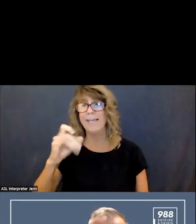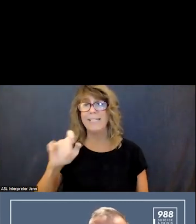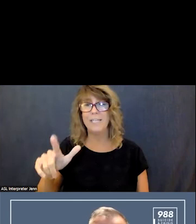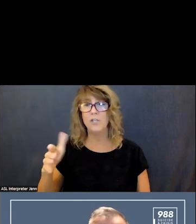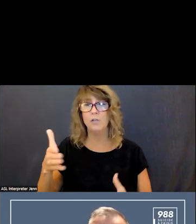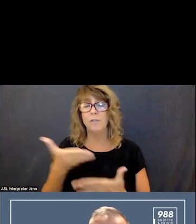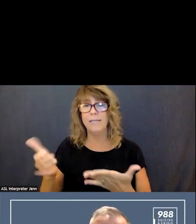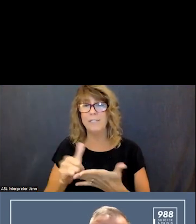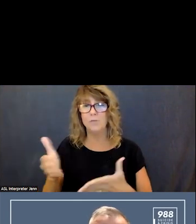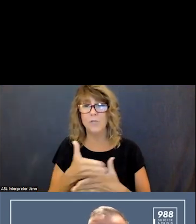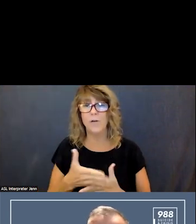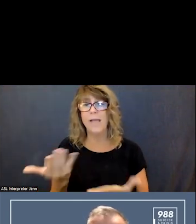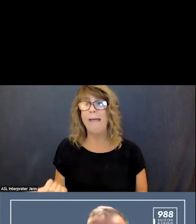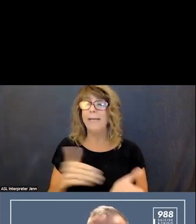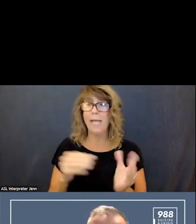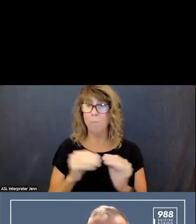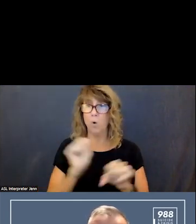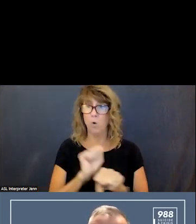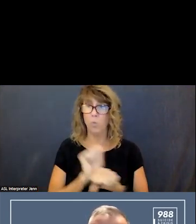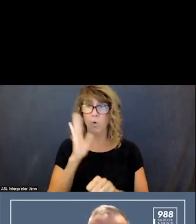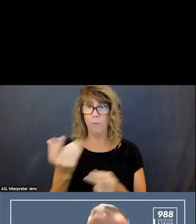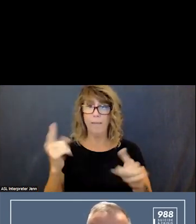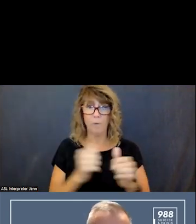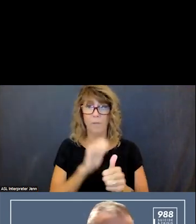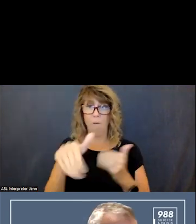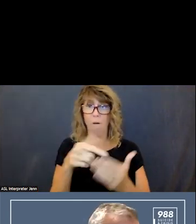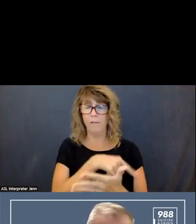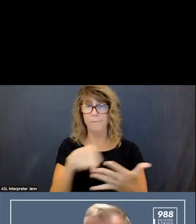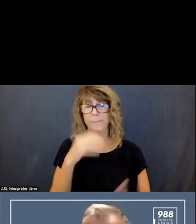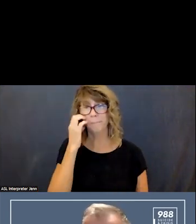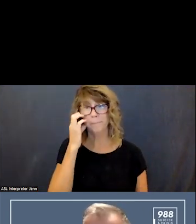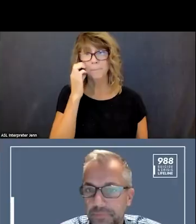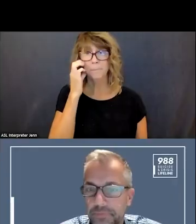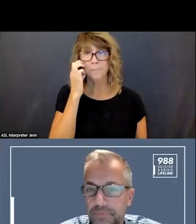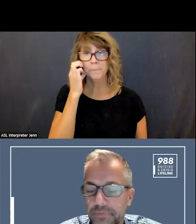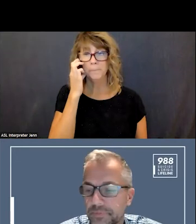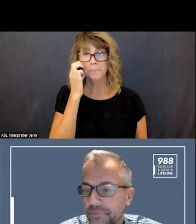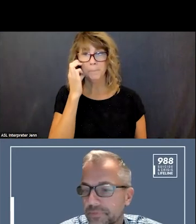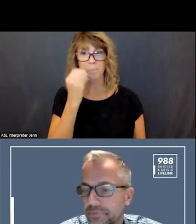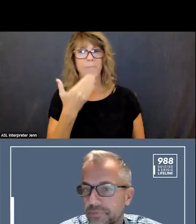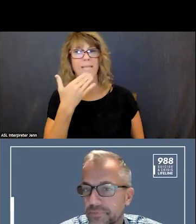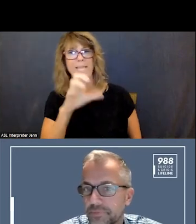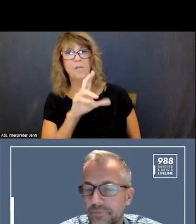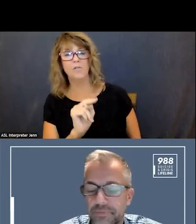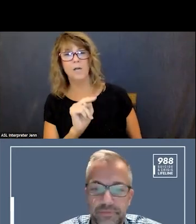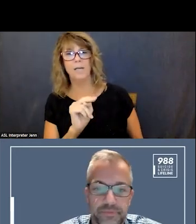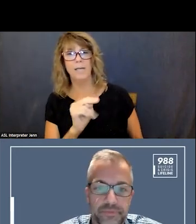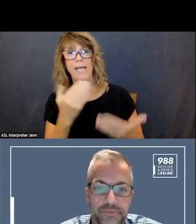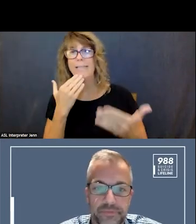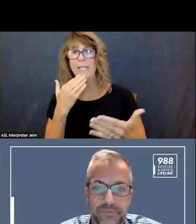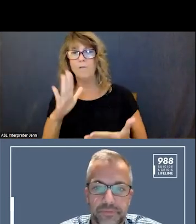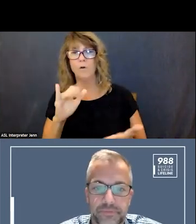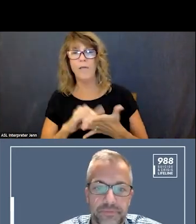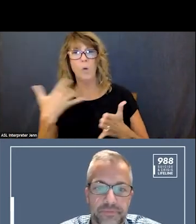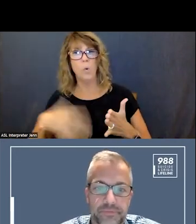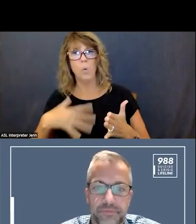again, more work to come in all of these areas. I think that's it for me. All right, well, thank you, John. And first and foremost, thank you for the